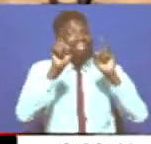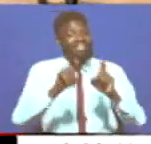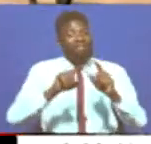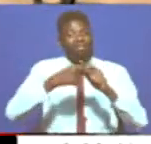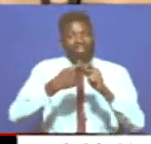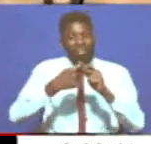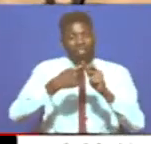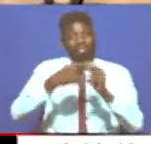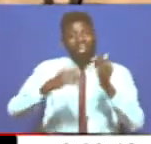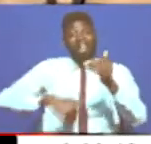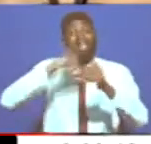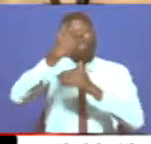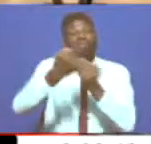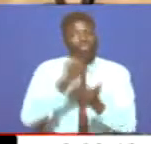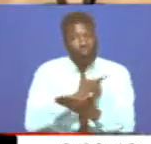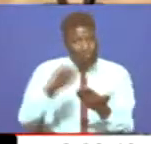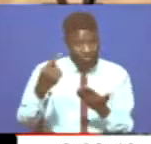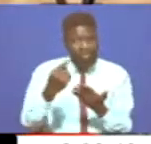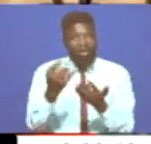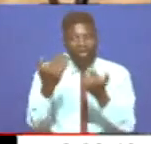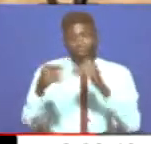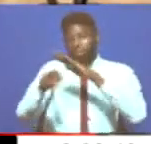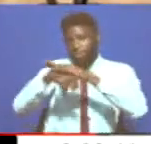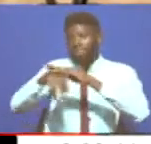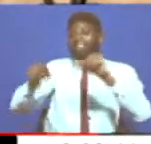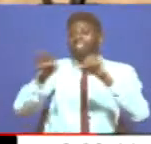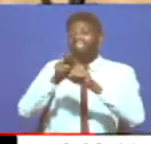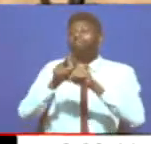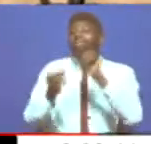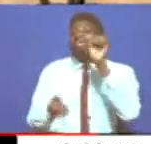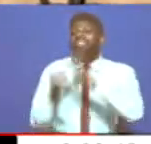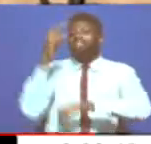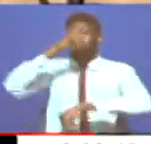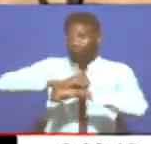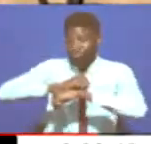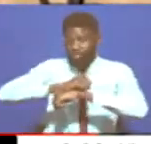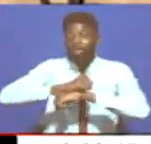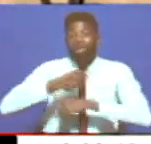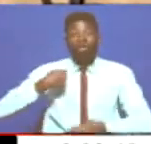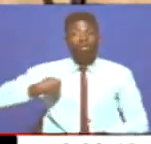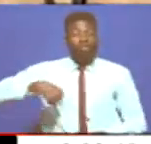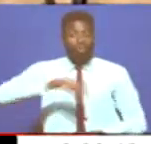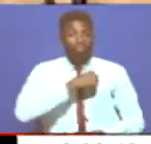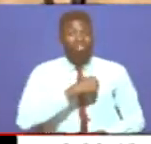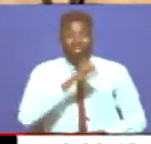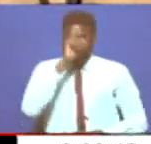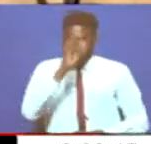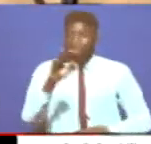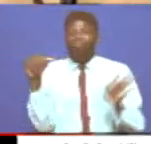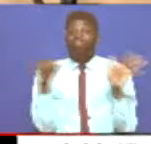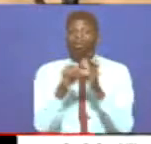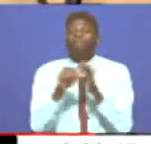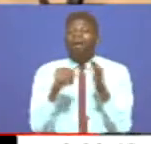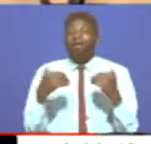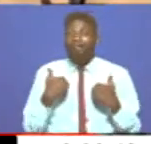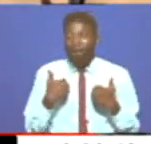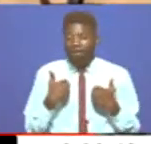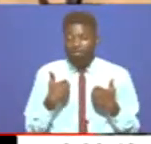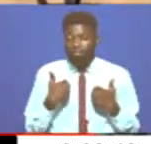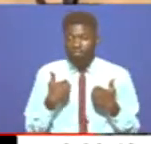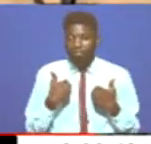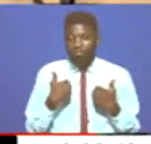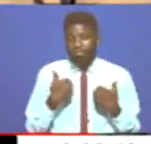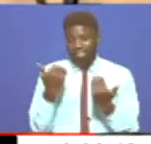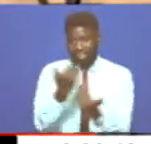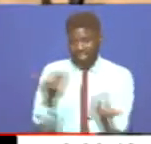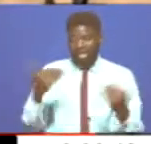week for primary again and for secondary. And we have a serious problem where our young people are not likely